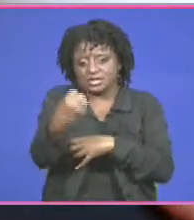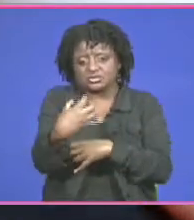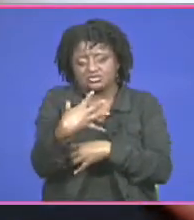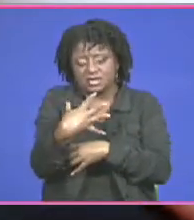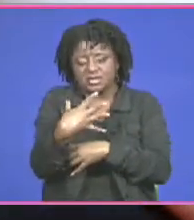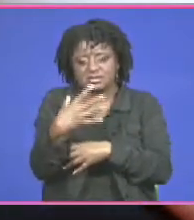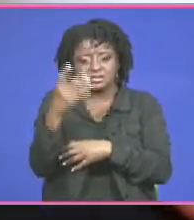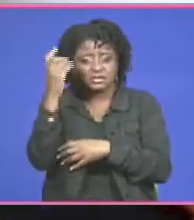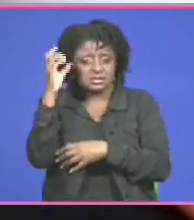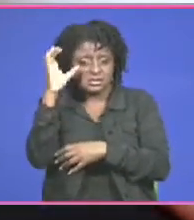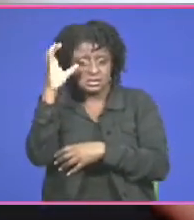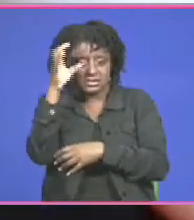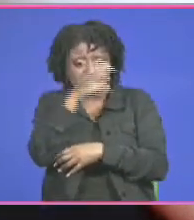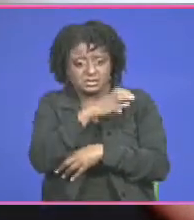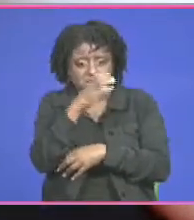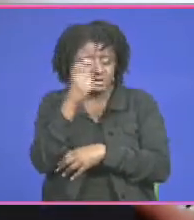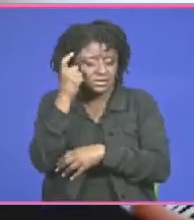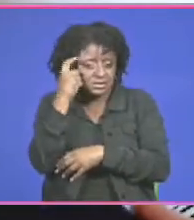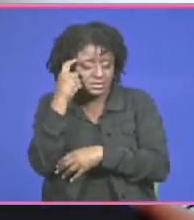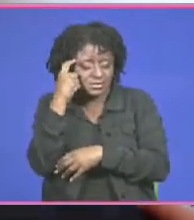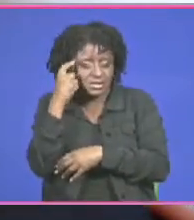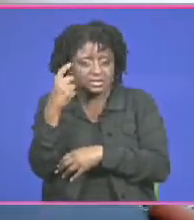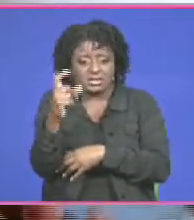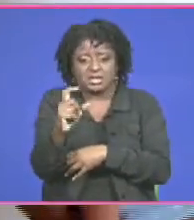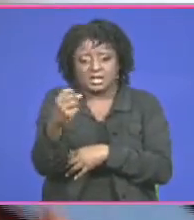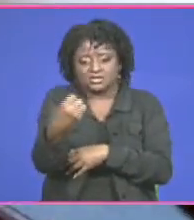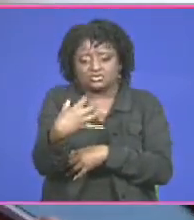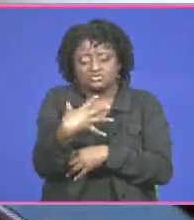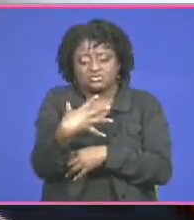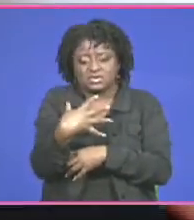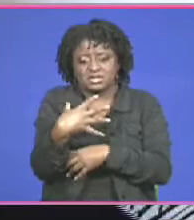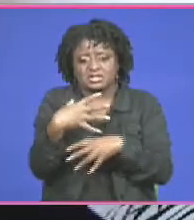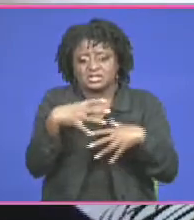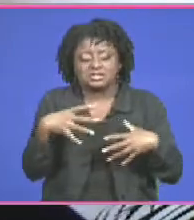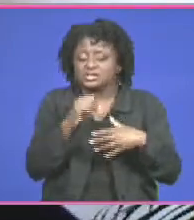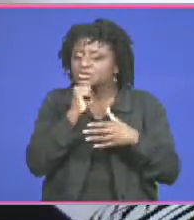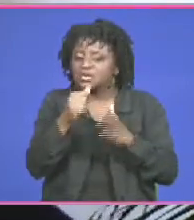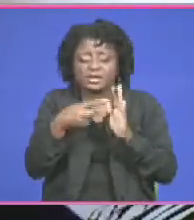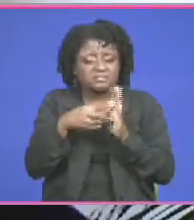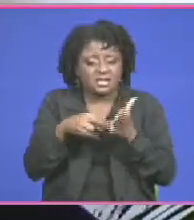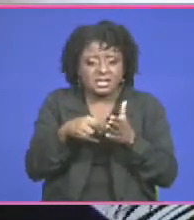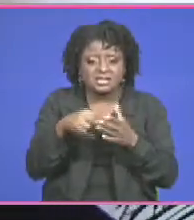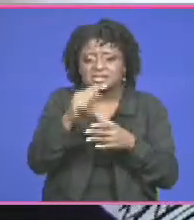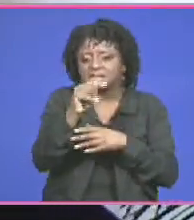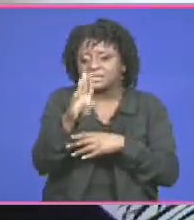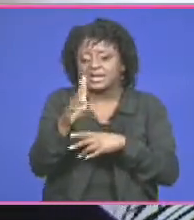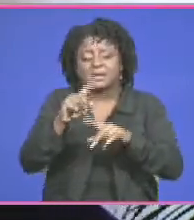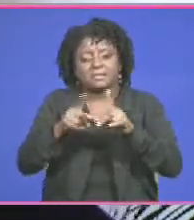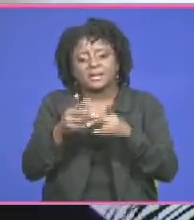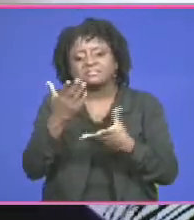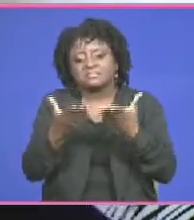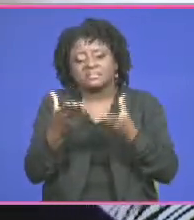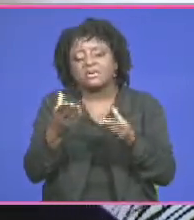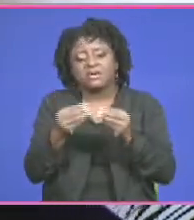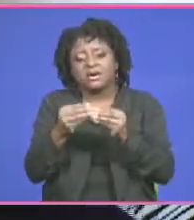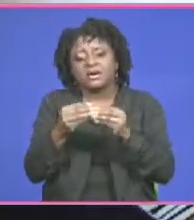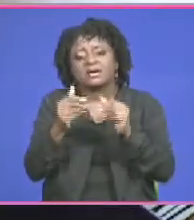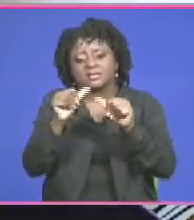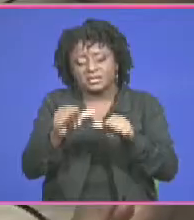not necessarily mean tuberculosis, but it is more likely to be an active case of